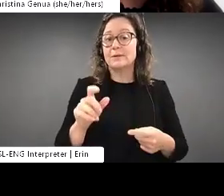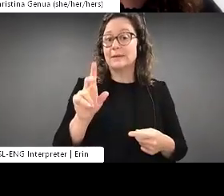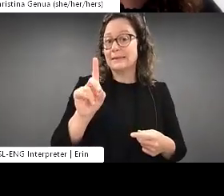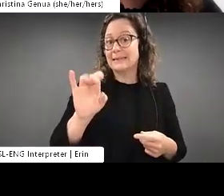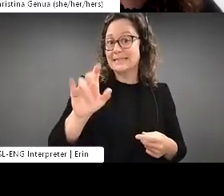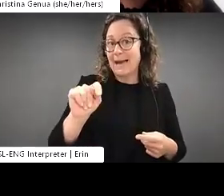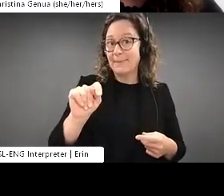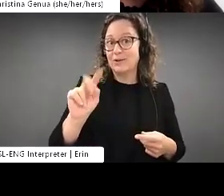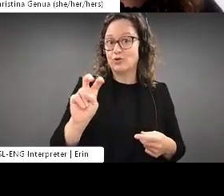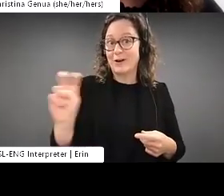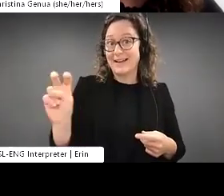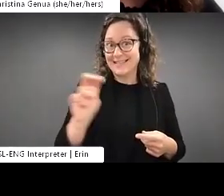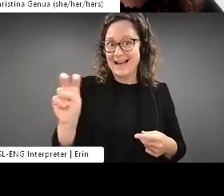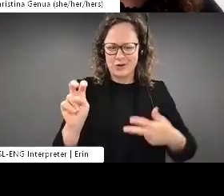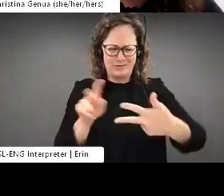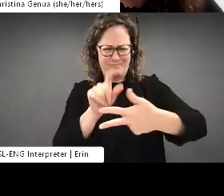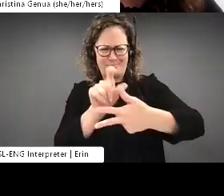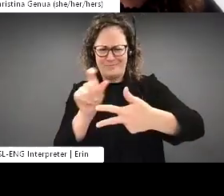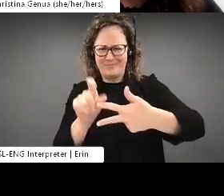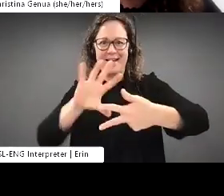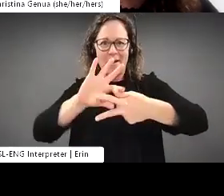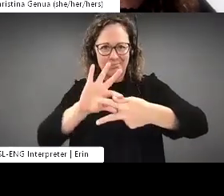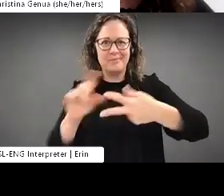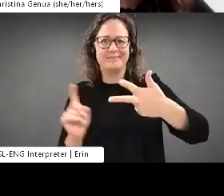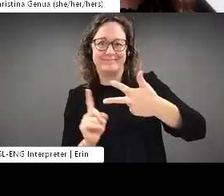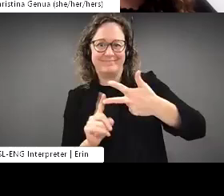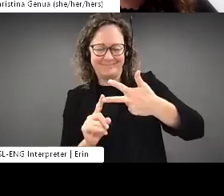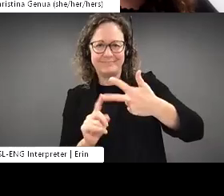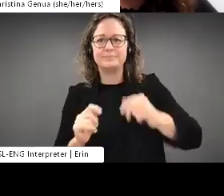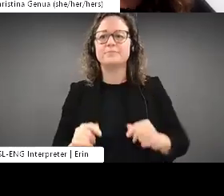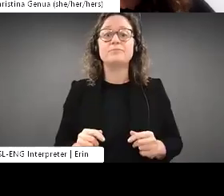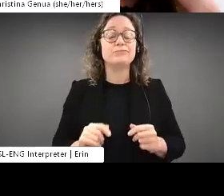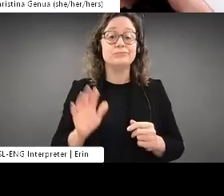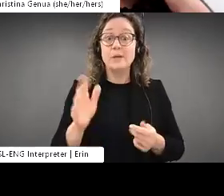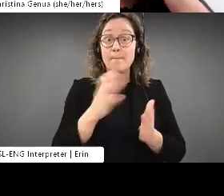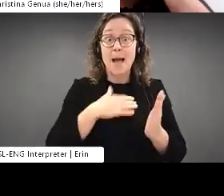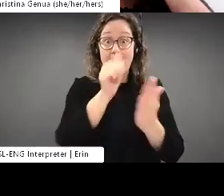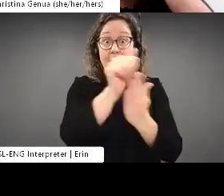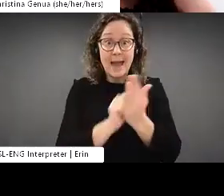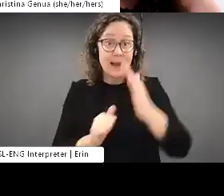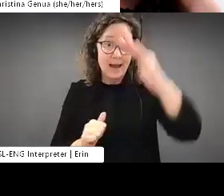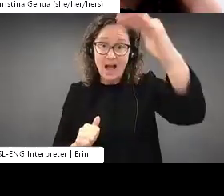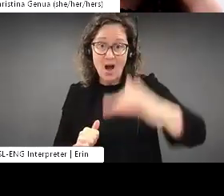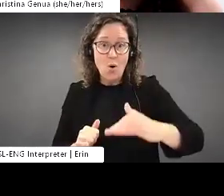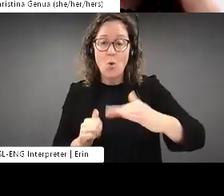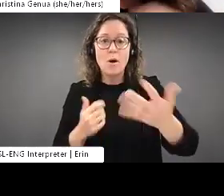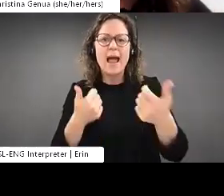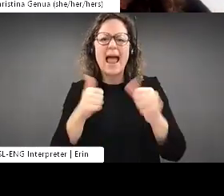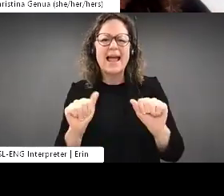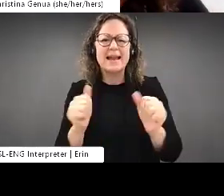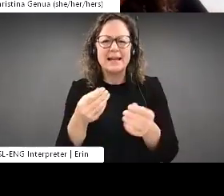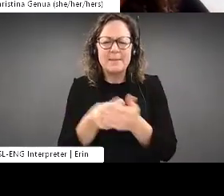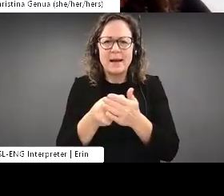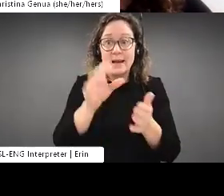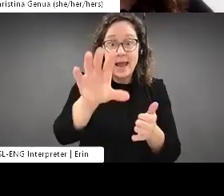transaction. So this is when anytime you take money out of your account, so for example, writing a check, using a bank machine, or paying with a debit card